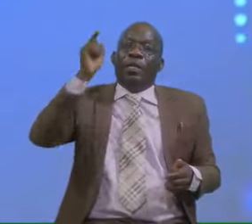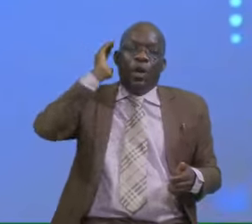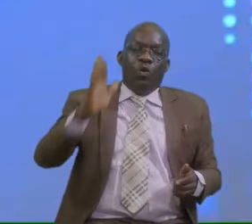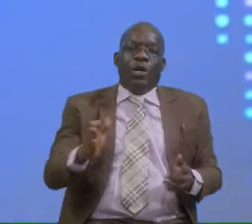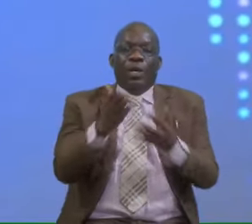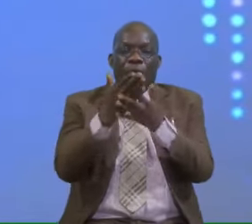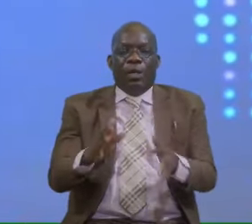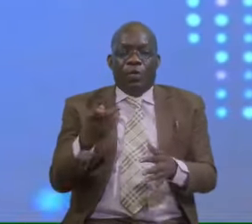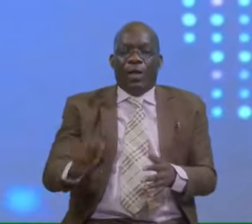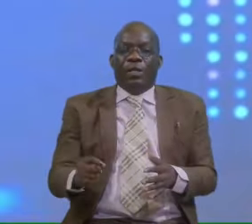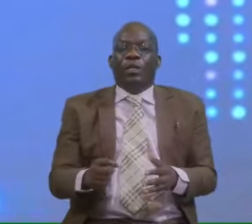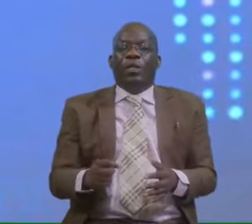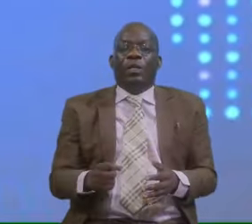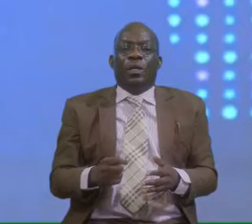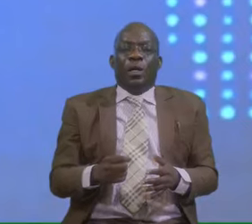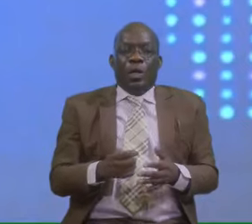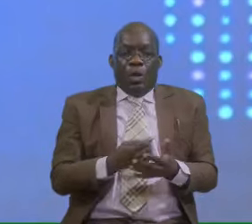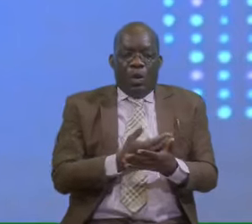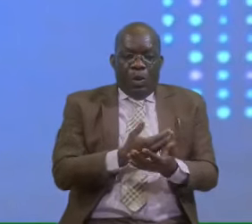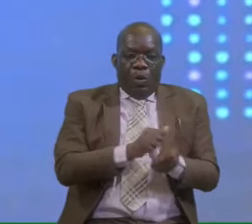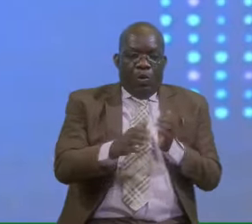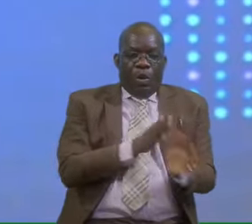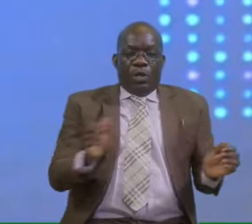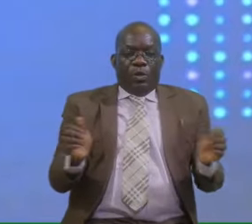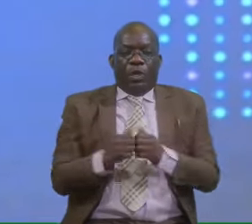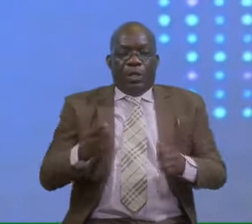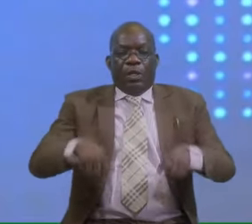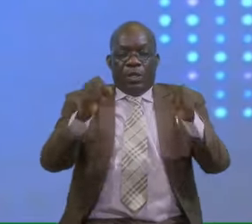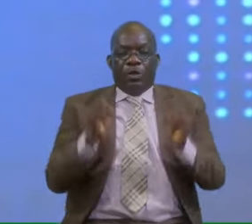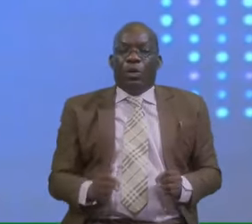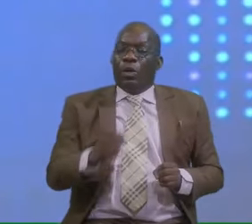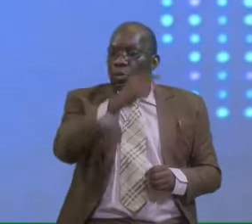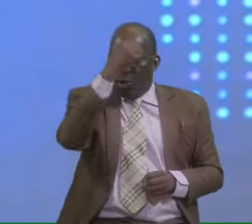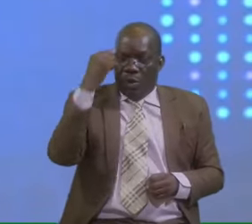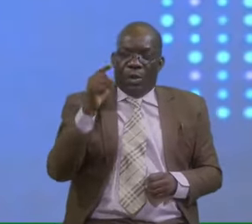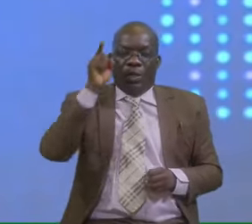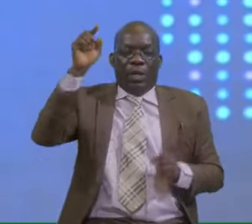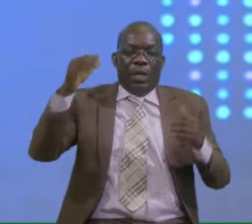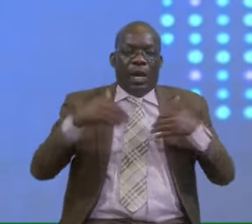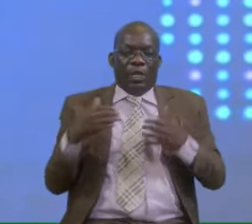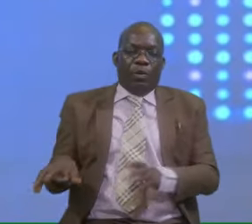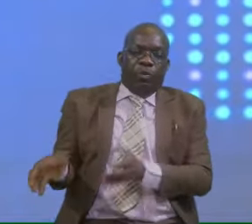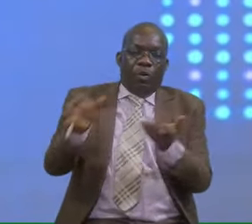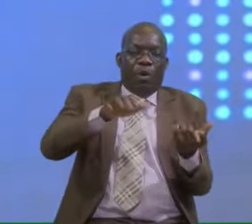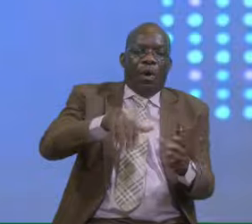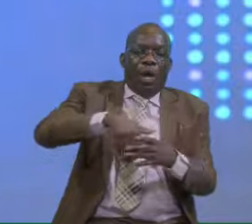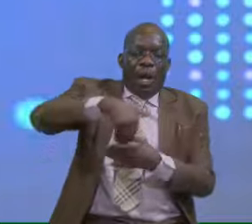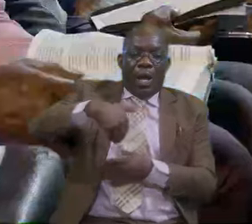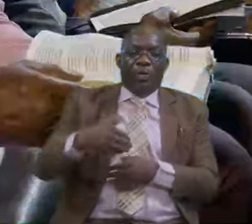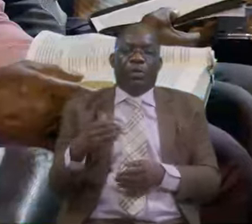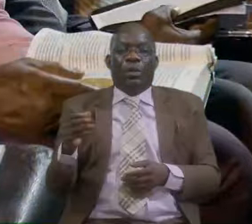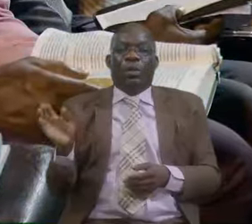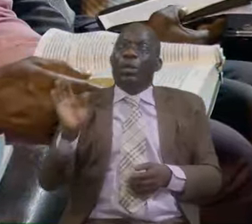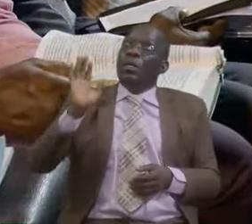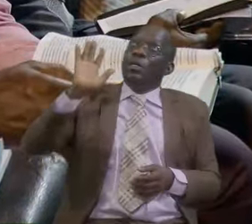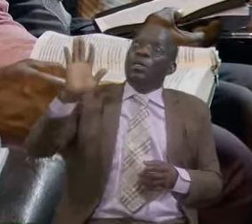spoil with the strong, because he has poured out his soul unto